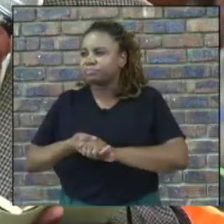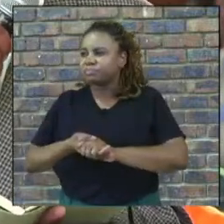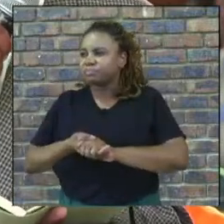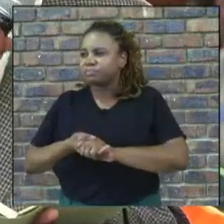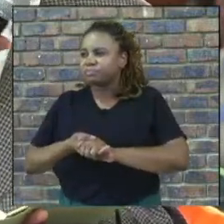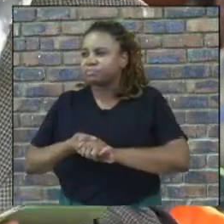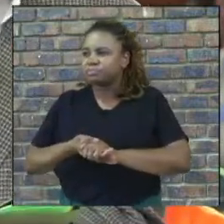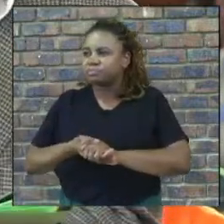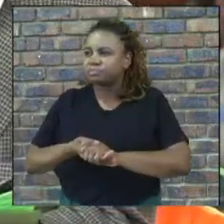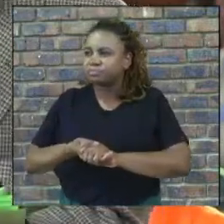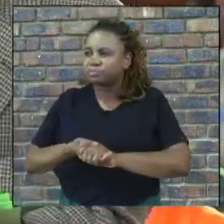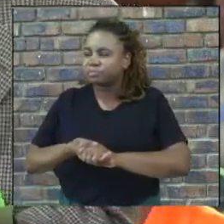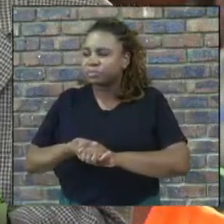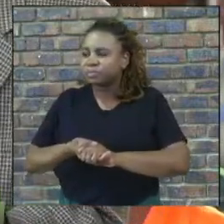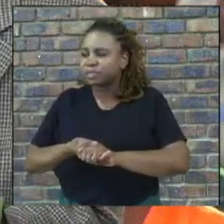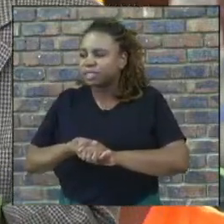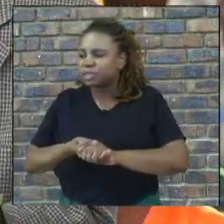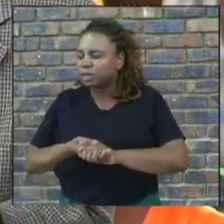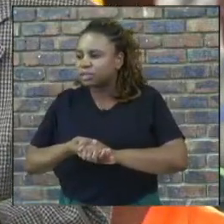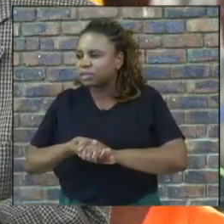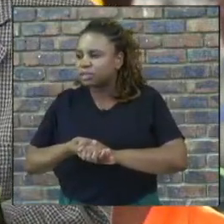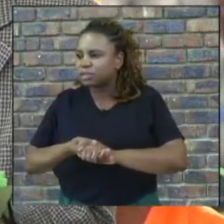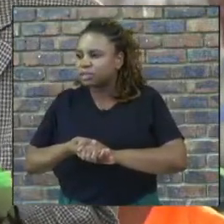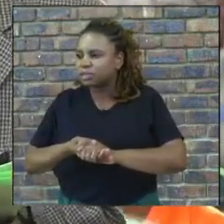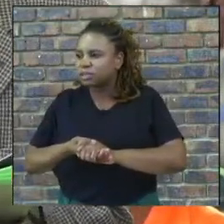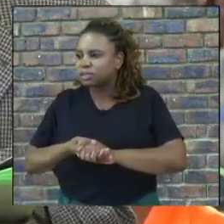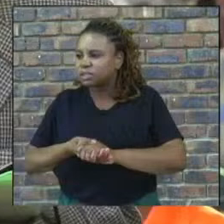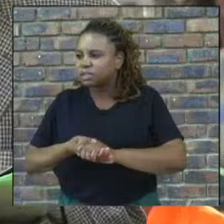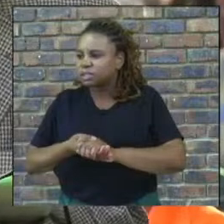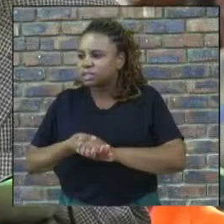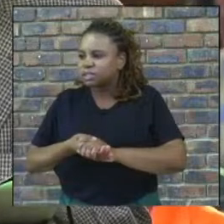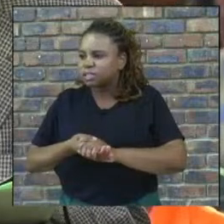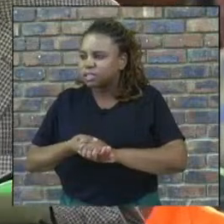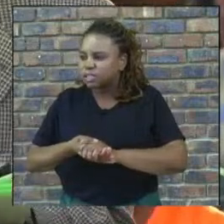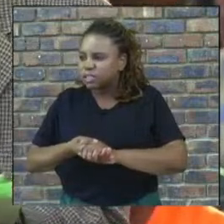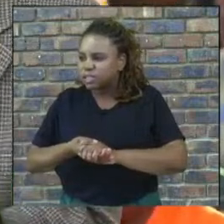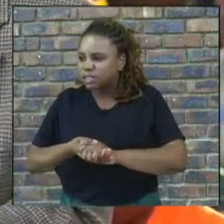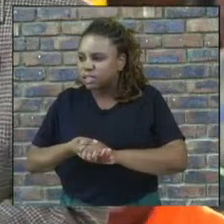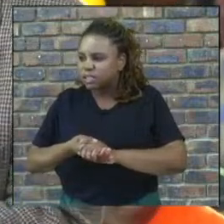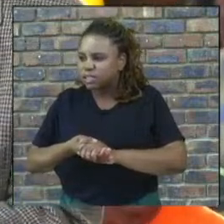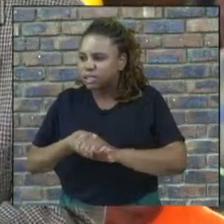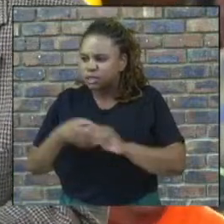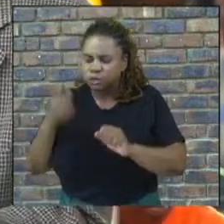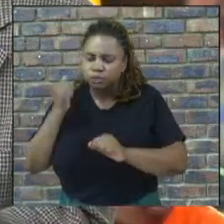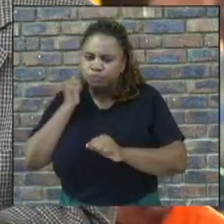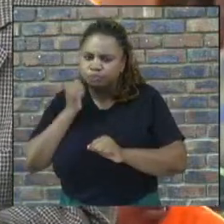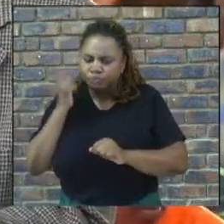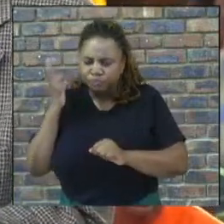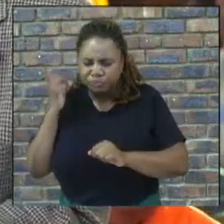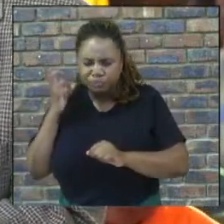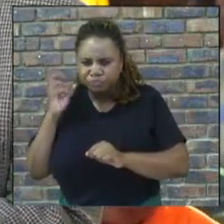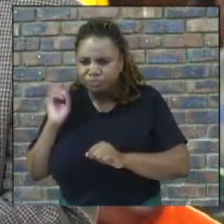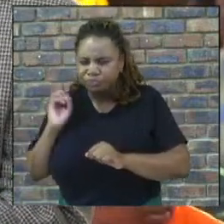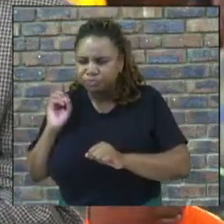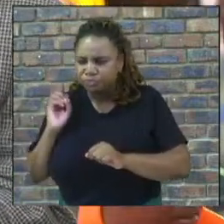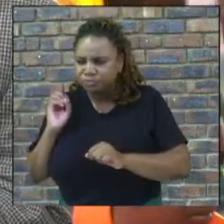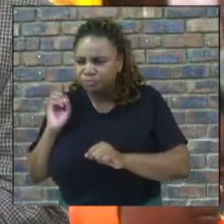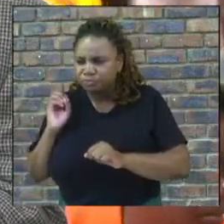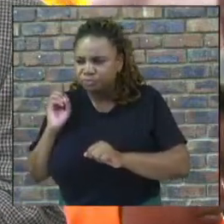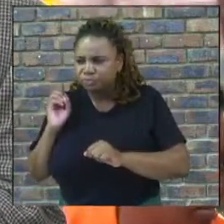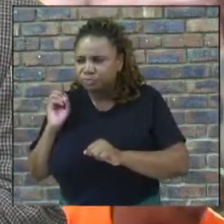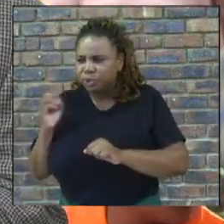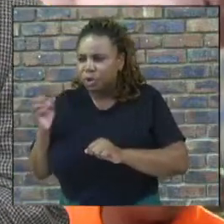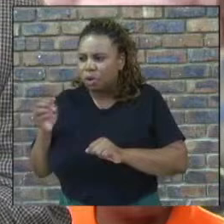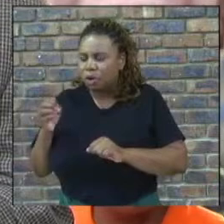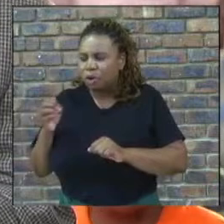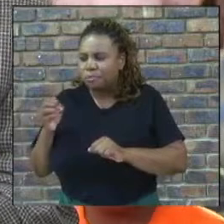di LED. Le boletse ka taba tsa bo di sida le ka fela tse fundang. But LED ha le ya bua